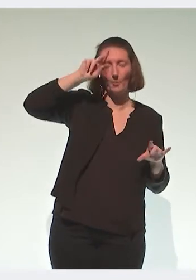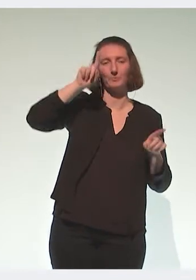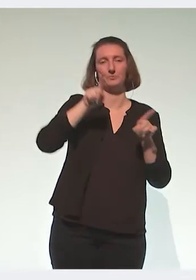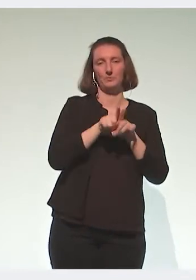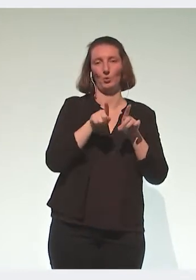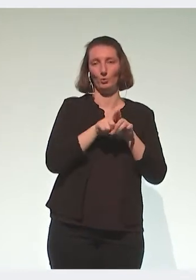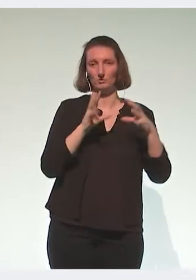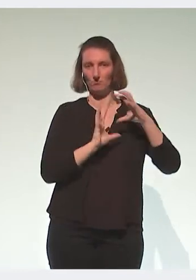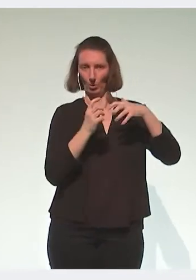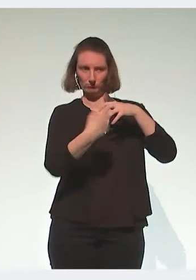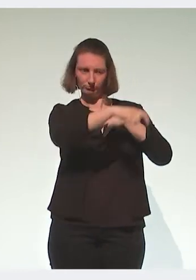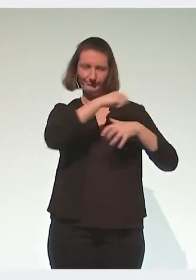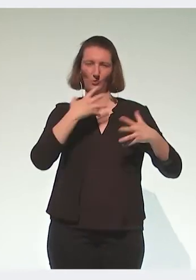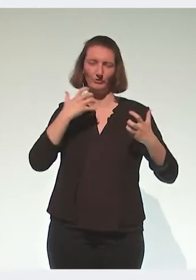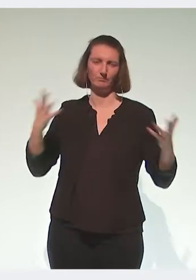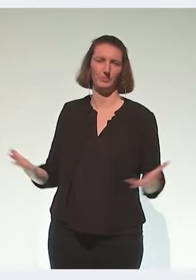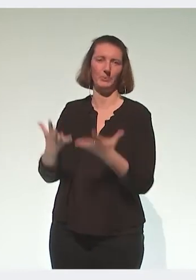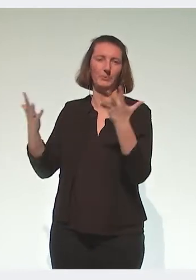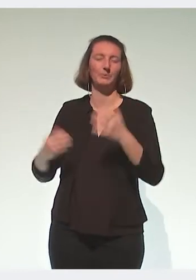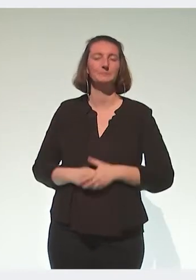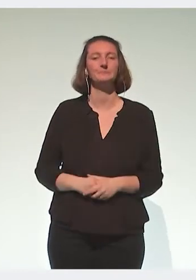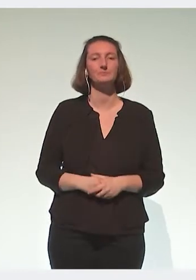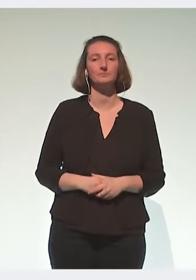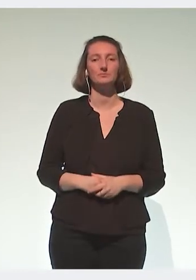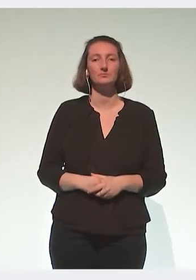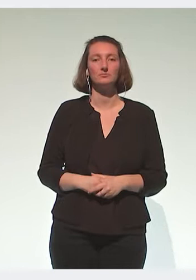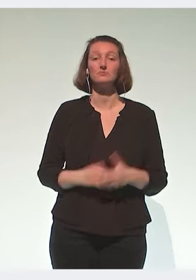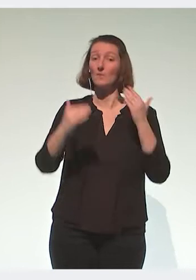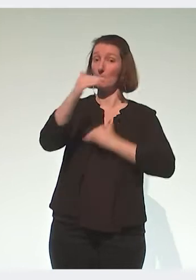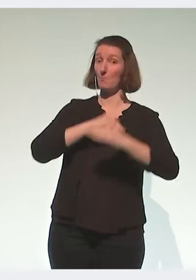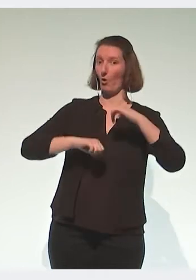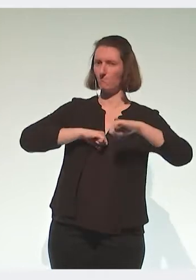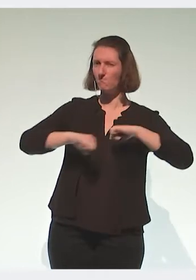inclusion within the European Union as well as outside the EU.